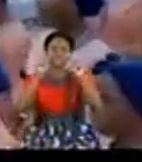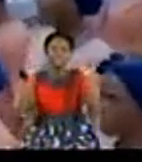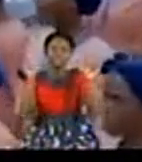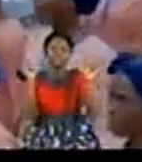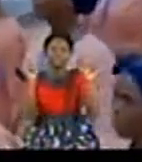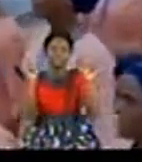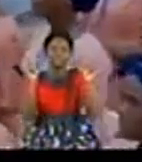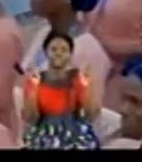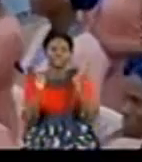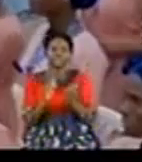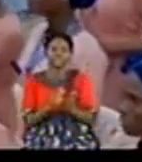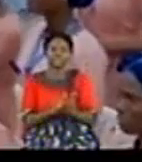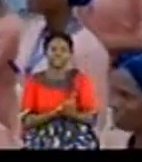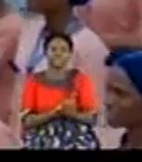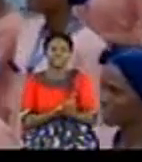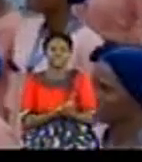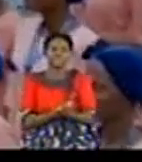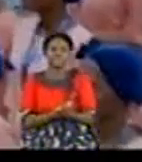hallelujah